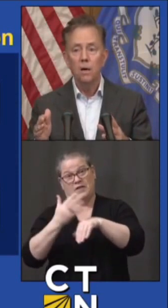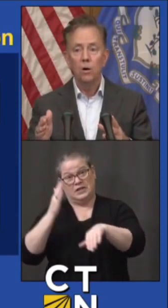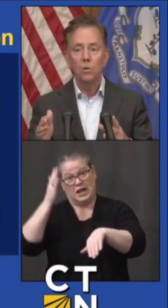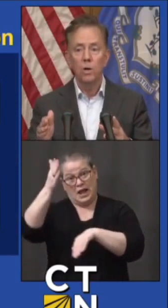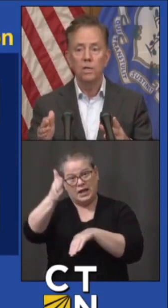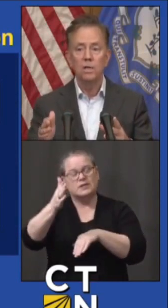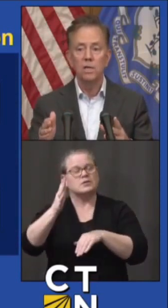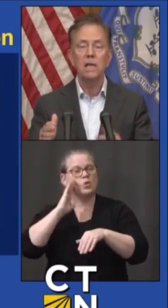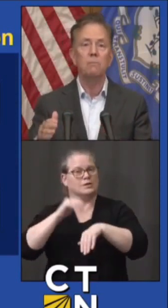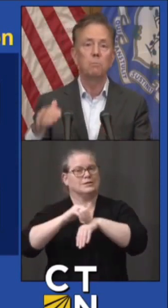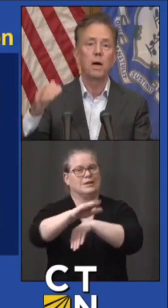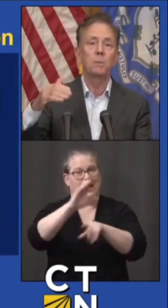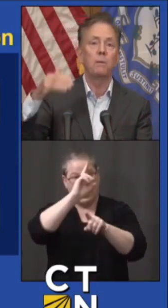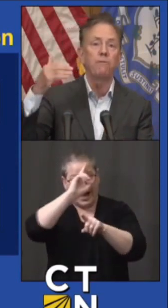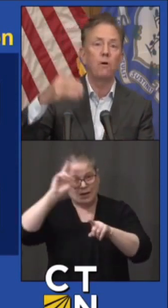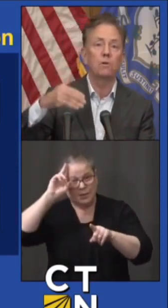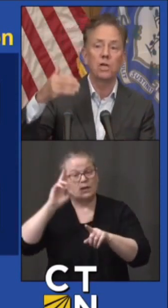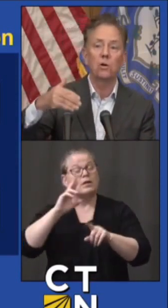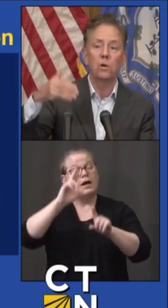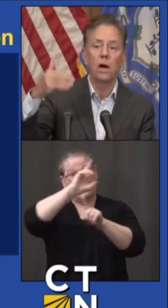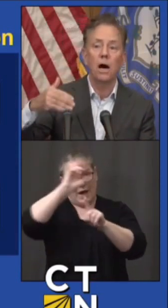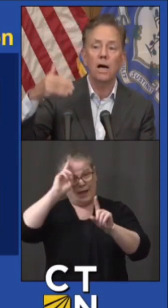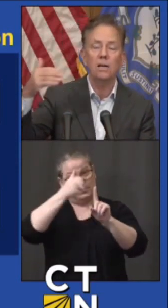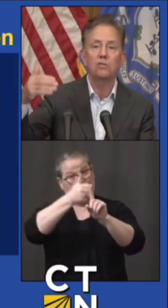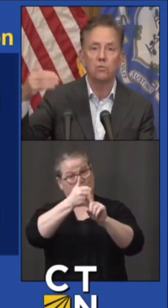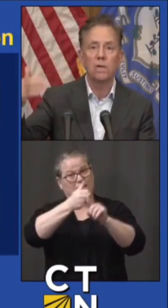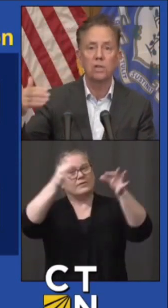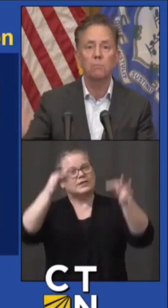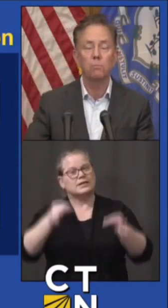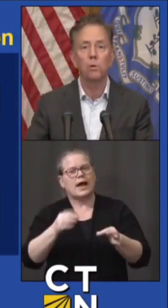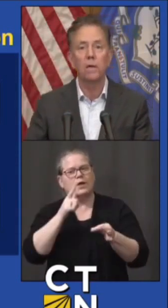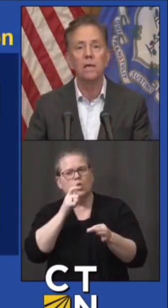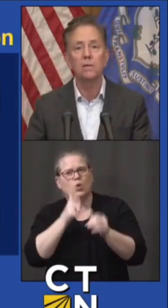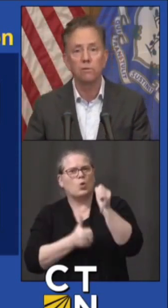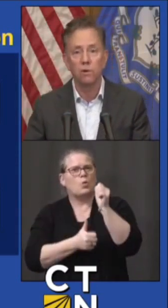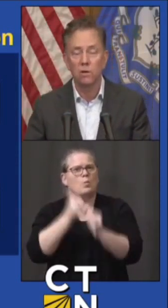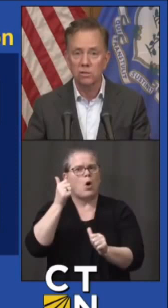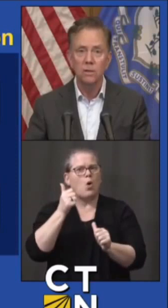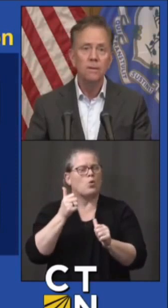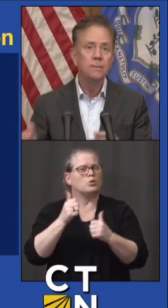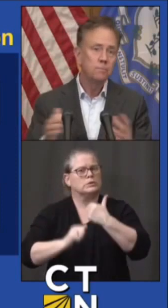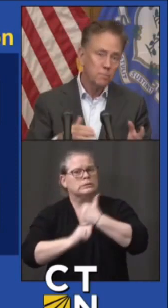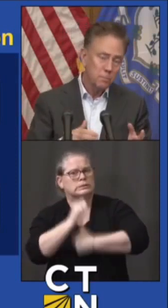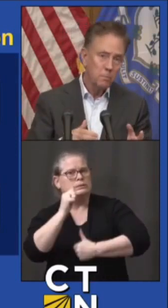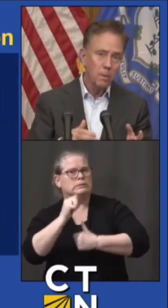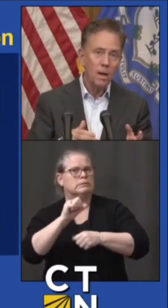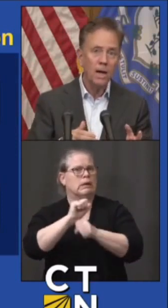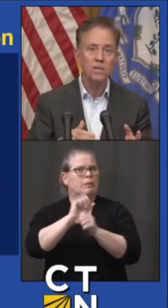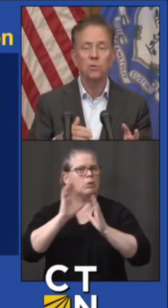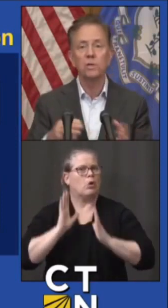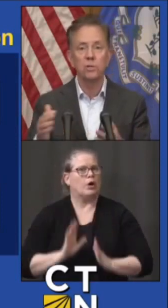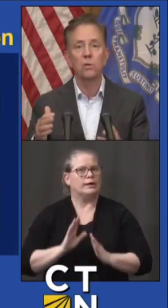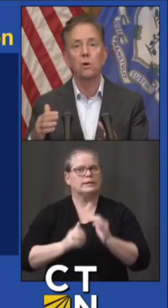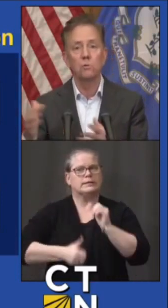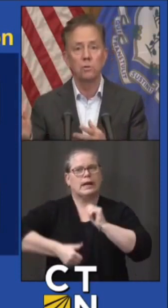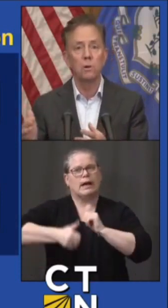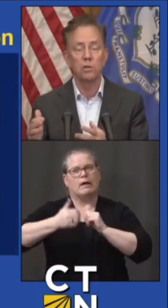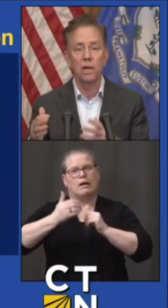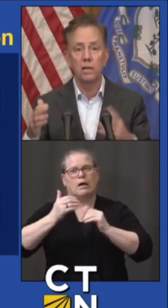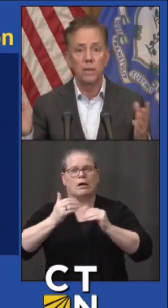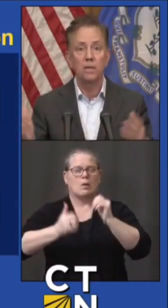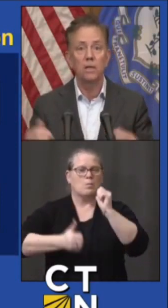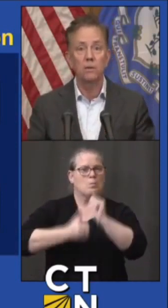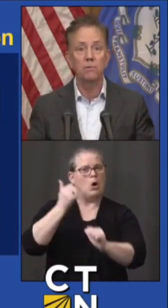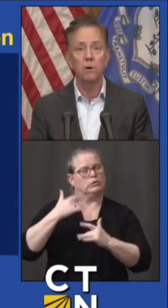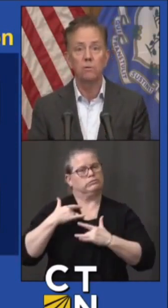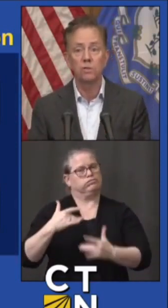allocate according to need, probably focusing on the highest risk employees first. Highest risk are those who are most